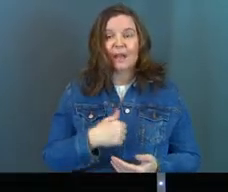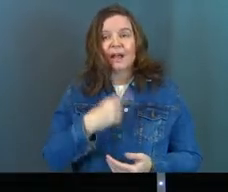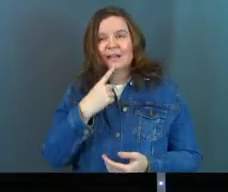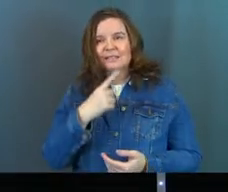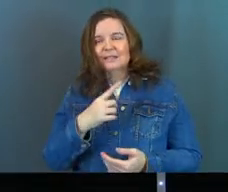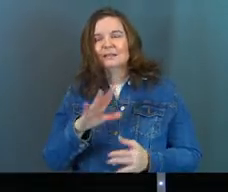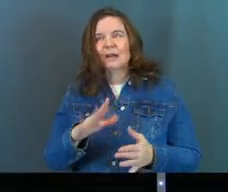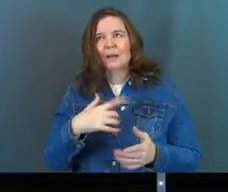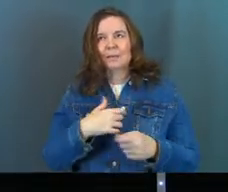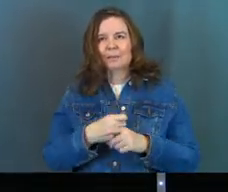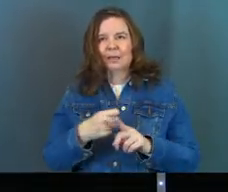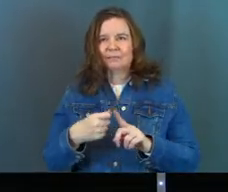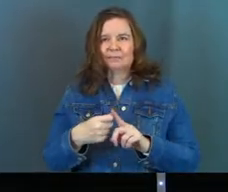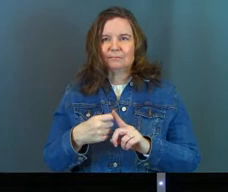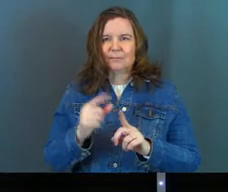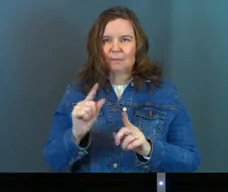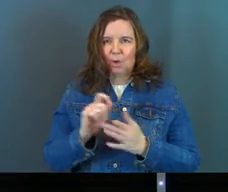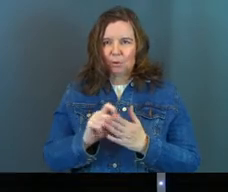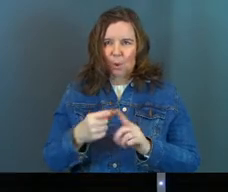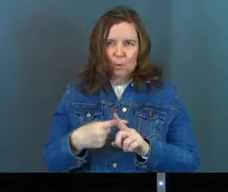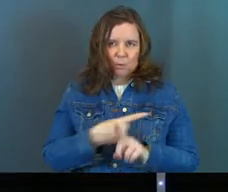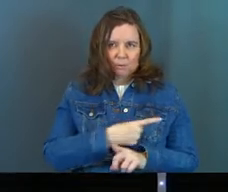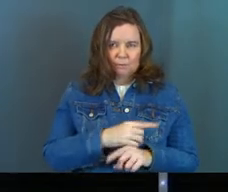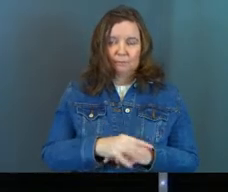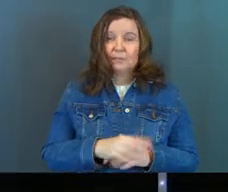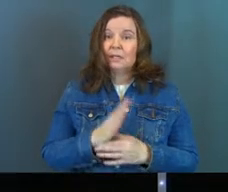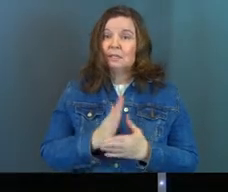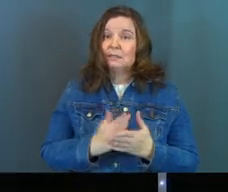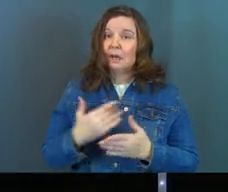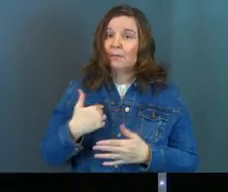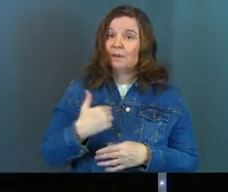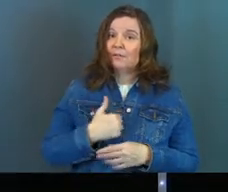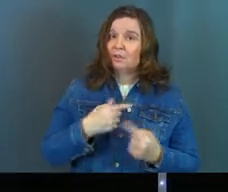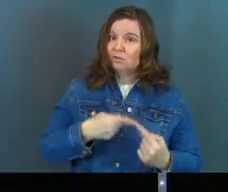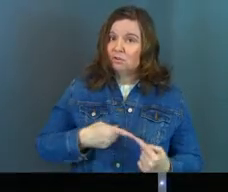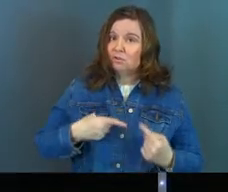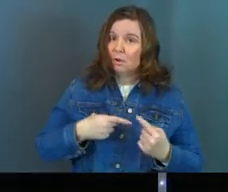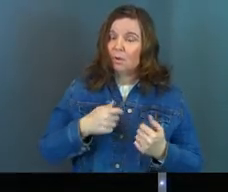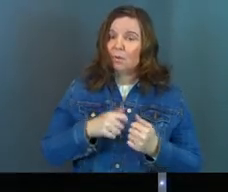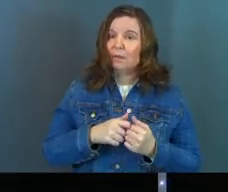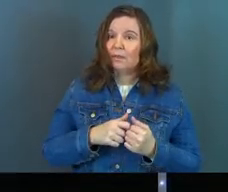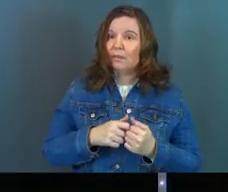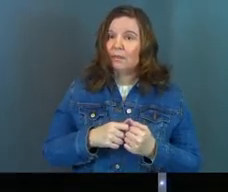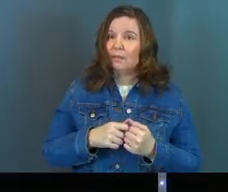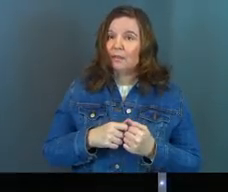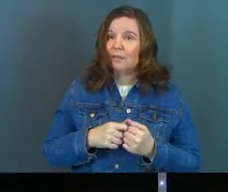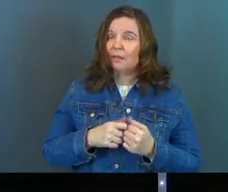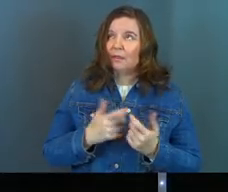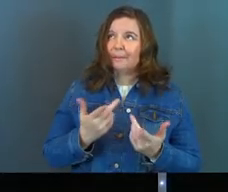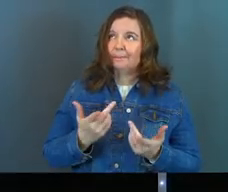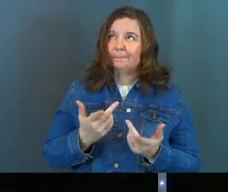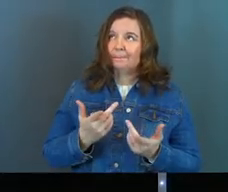I say this, just, I'm going to make a small note. Some of us struggle with